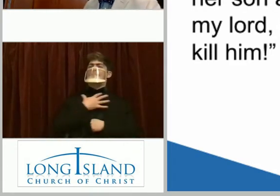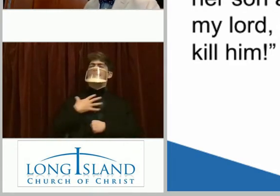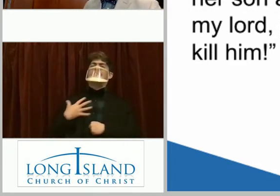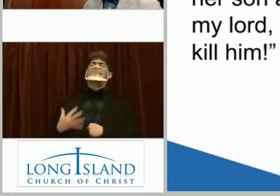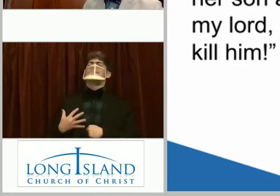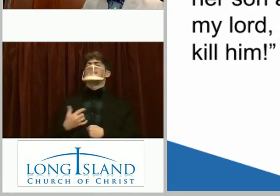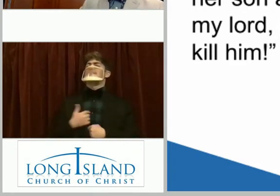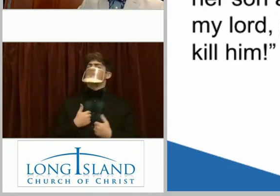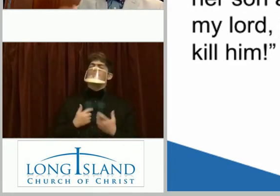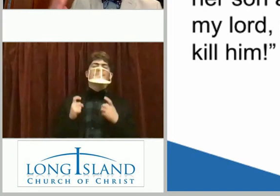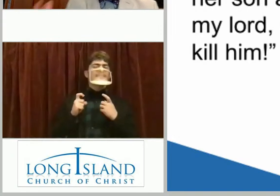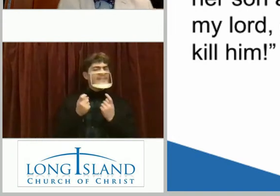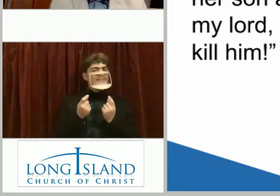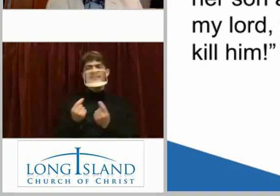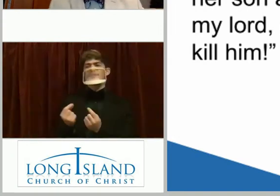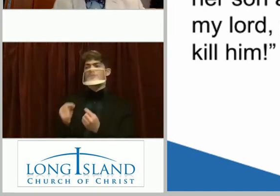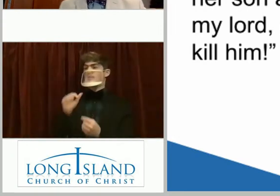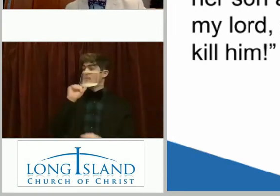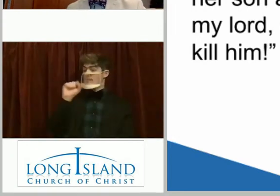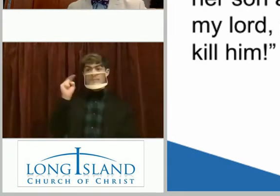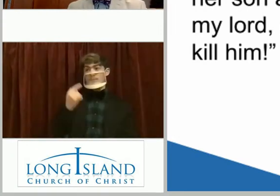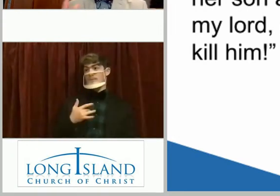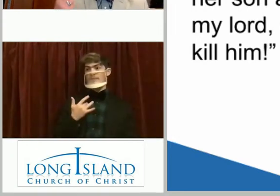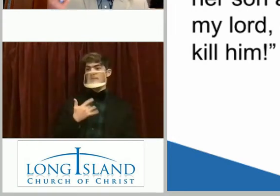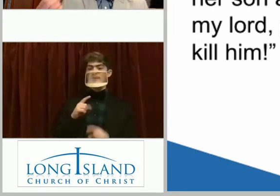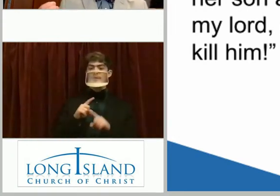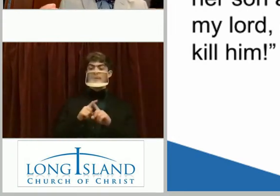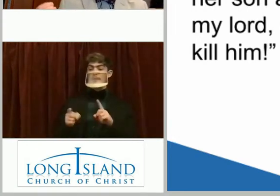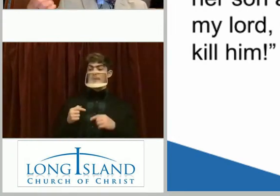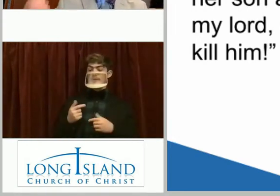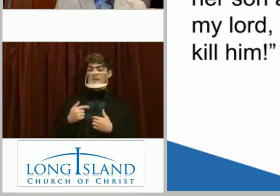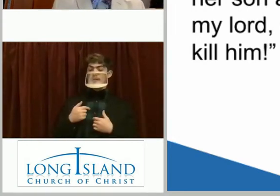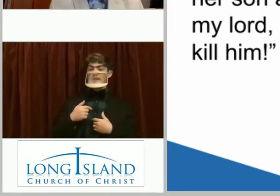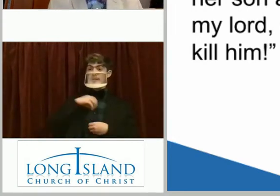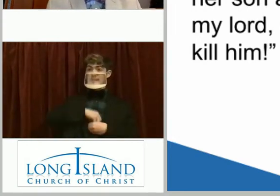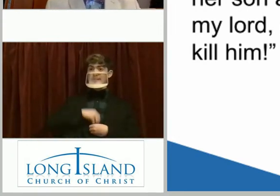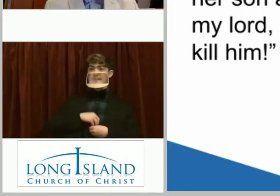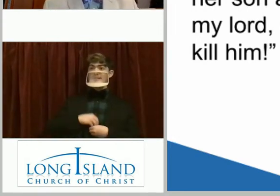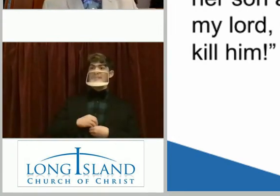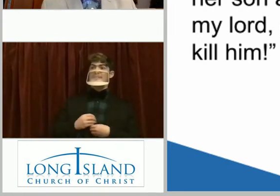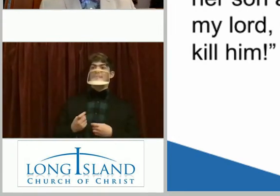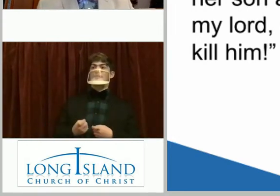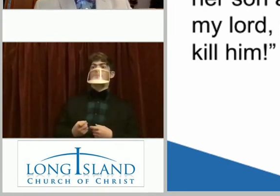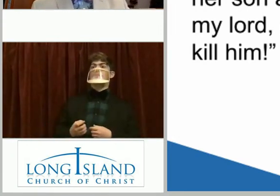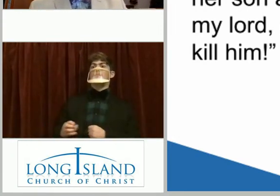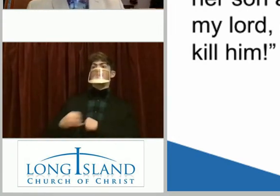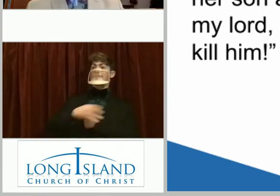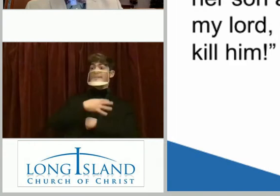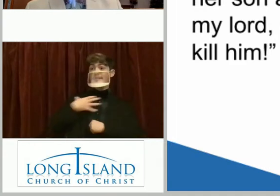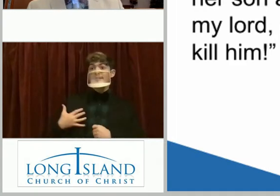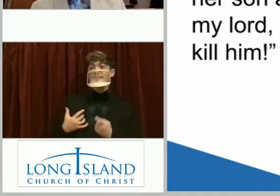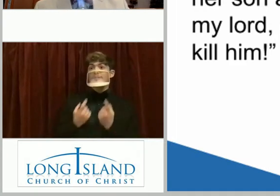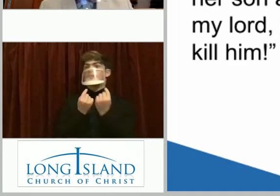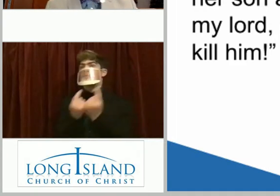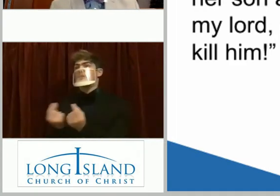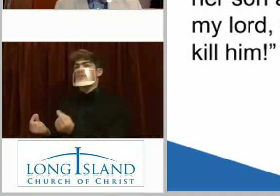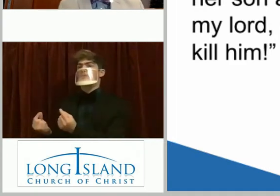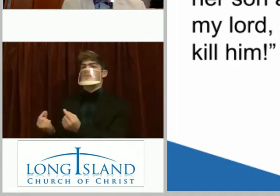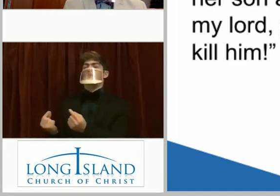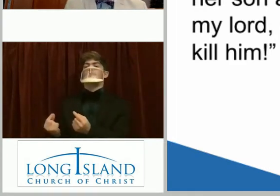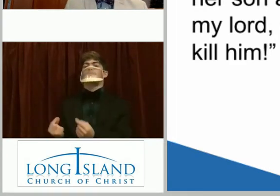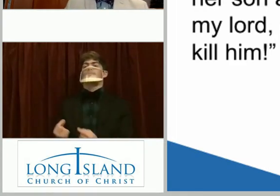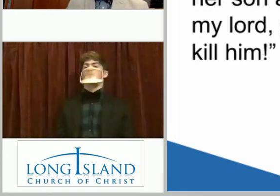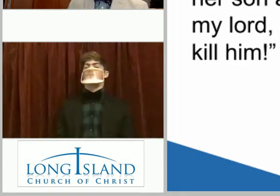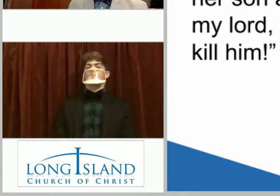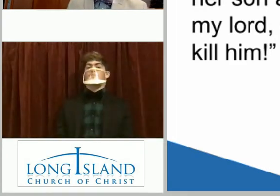just the feeling in and of itself, but it's something that moves us towards action. This